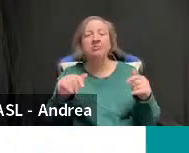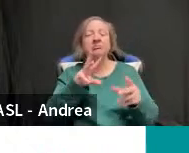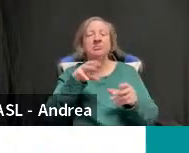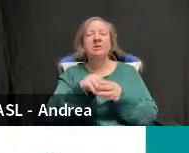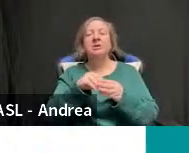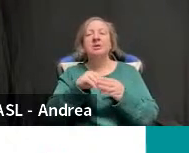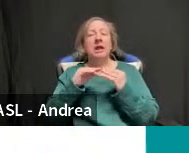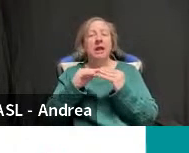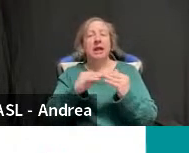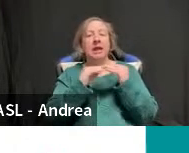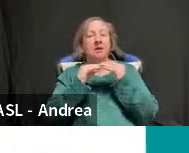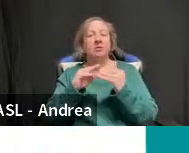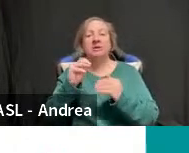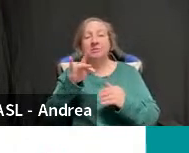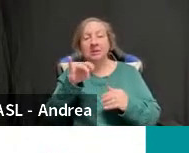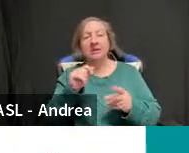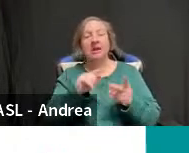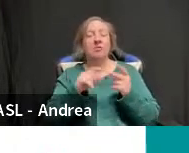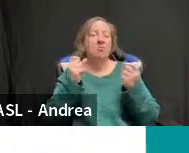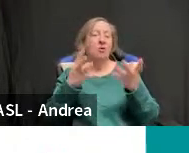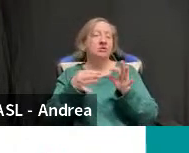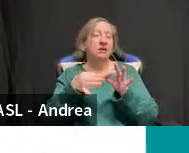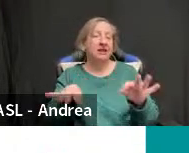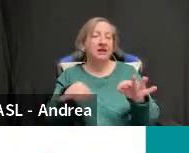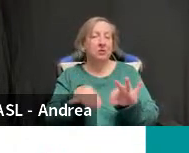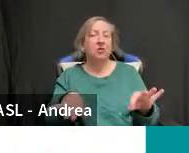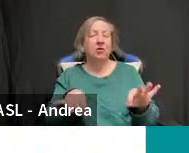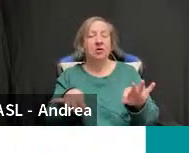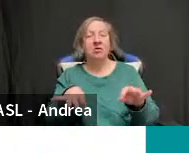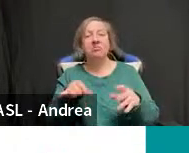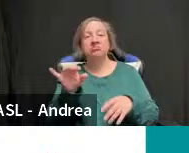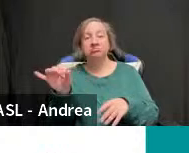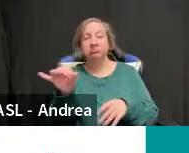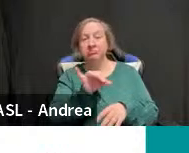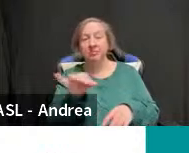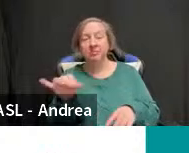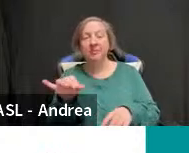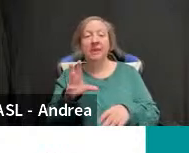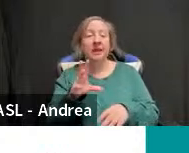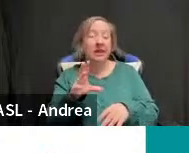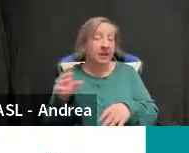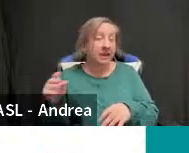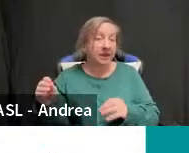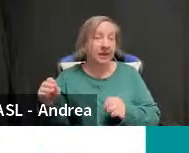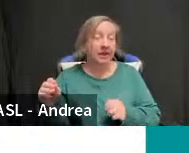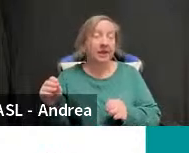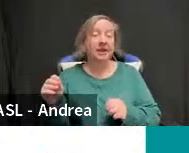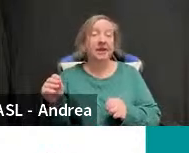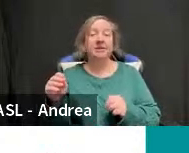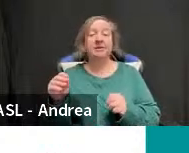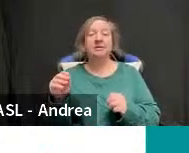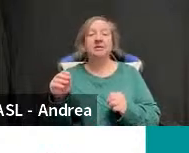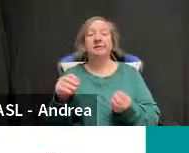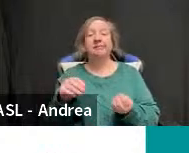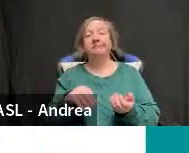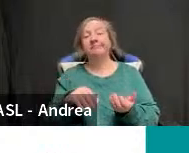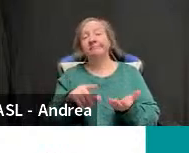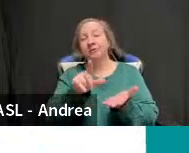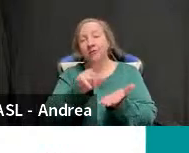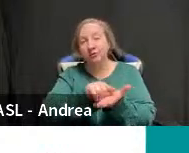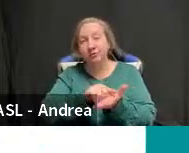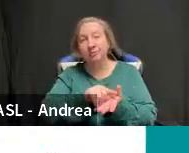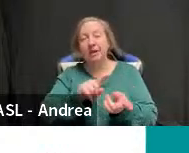media outlets, multilingual outlets, but also looking at print, radio, and